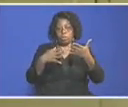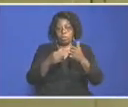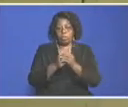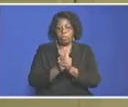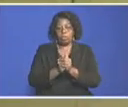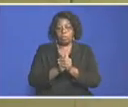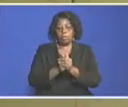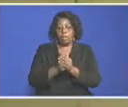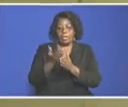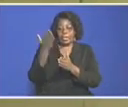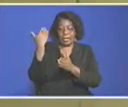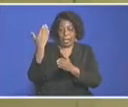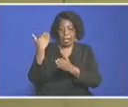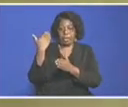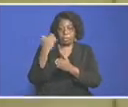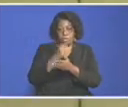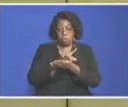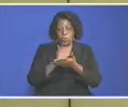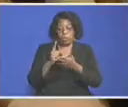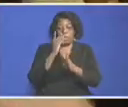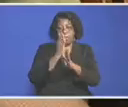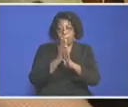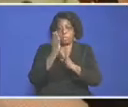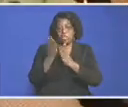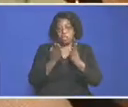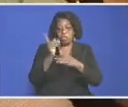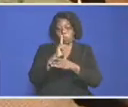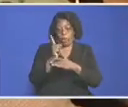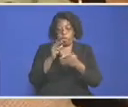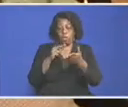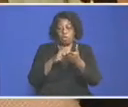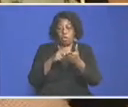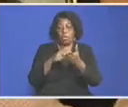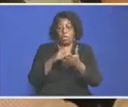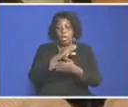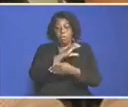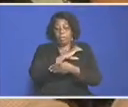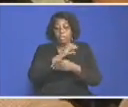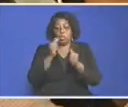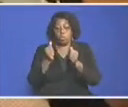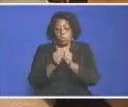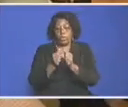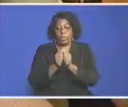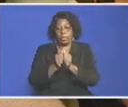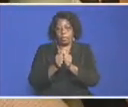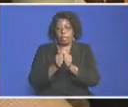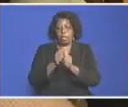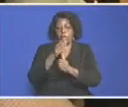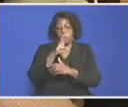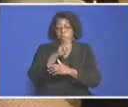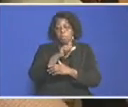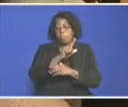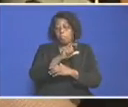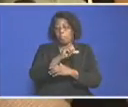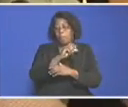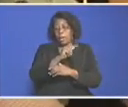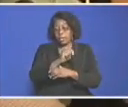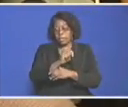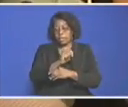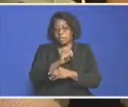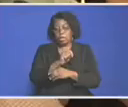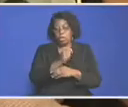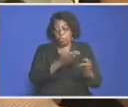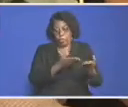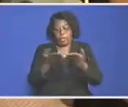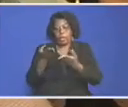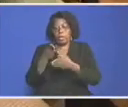on last week, the busing services, where the returning officer, along with those ballots, will be escorted by police